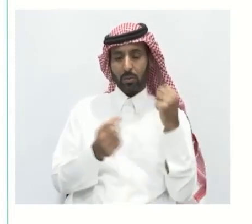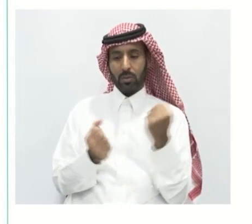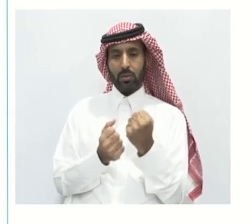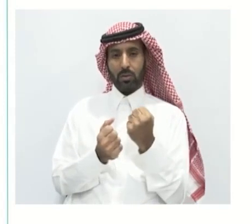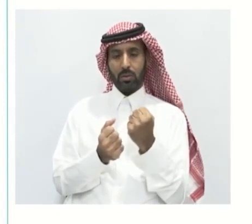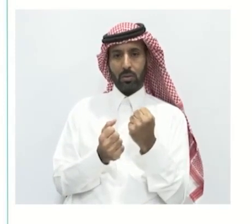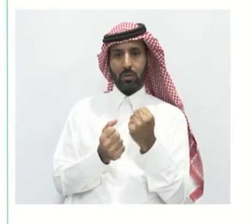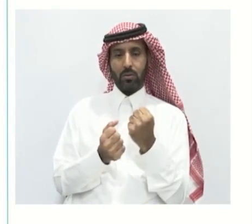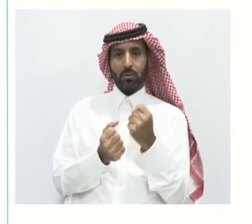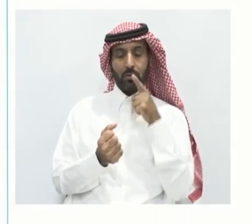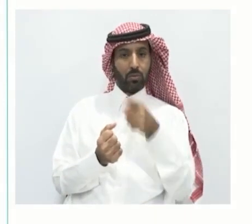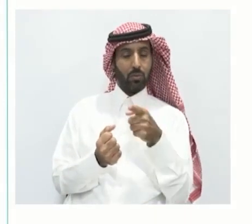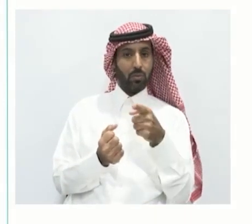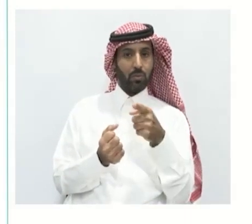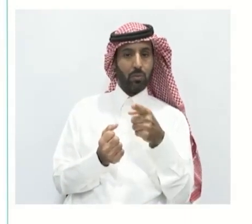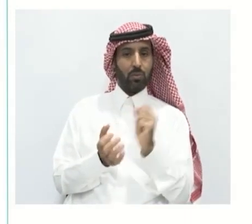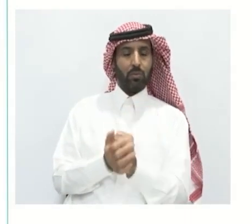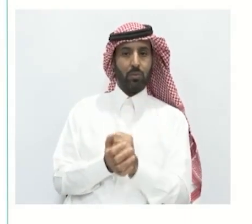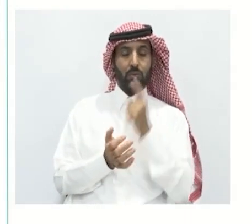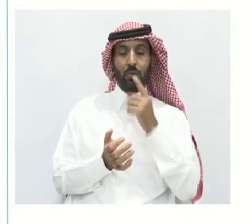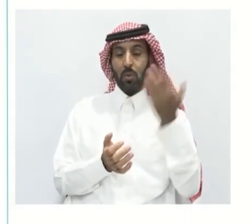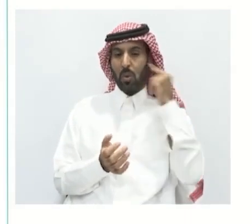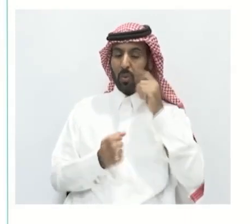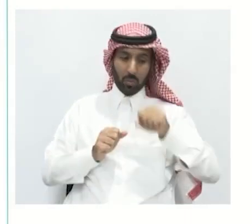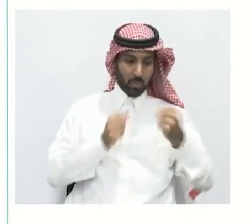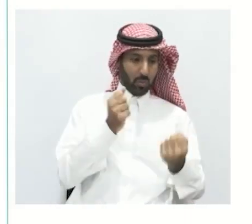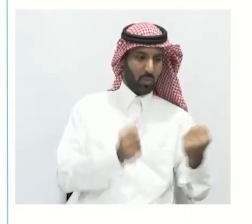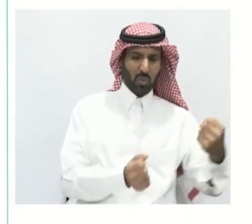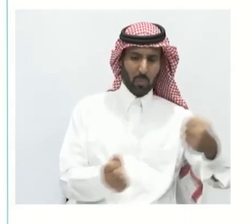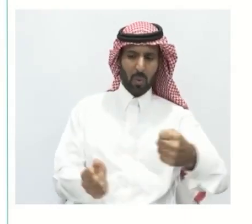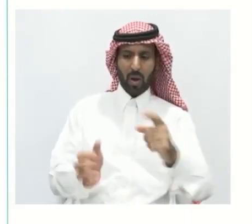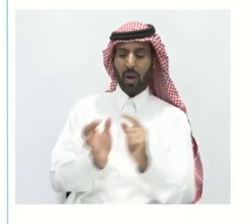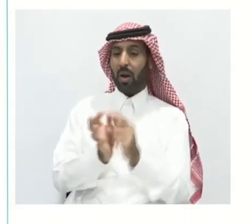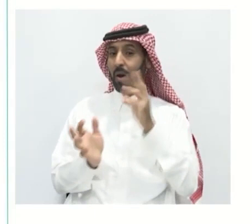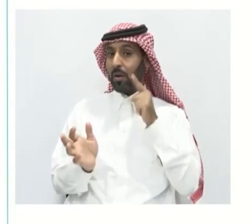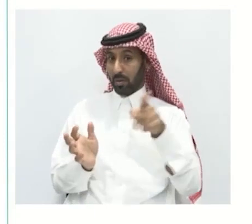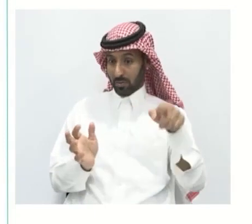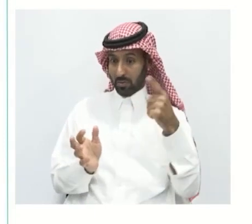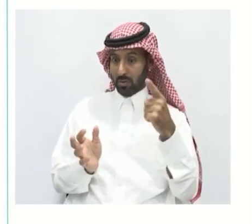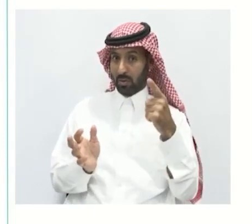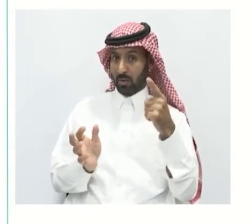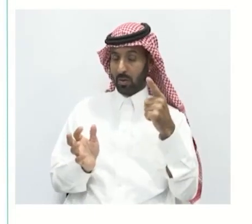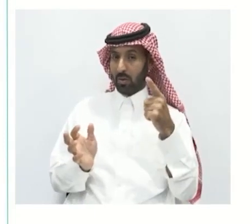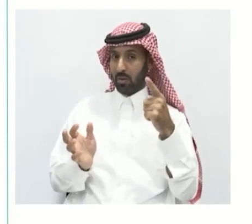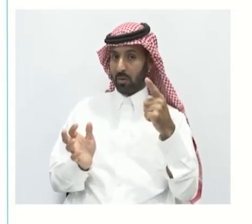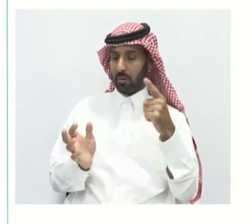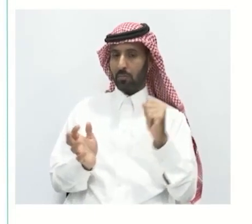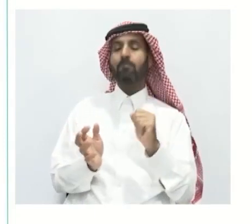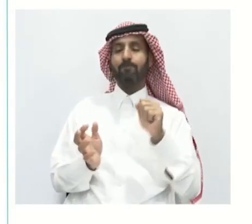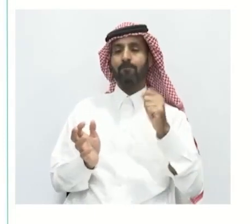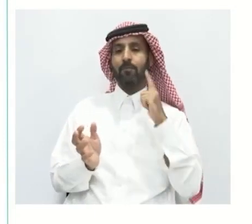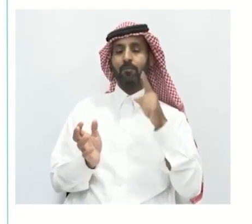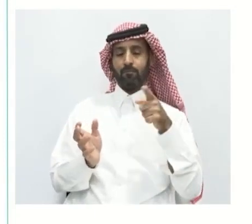You, very good. You were parking your car. Is that true, Mr. Wilkinson? Oh,